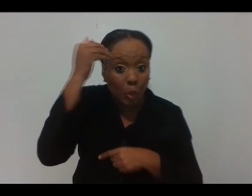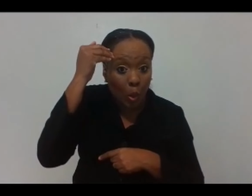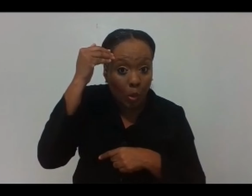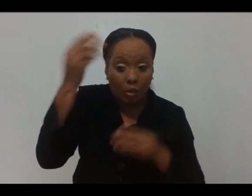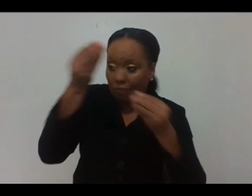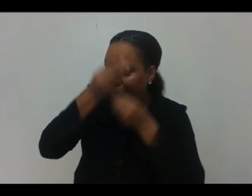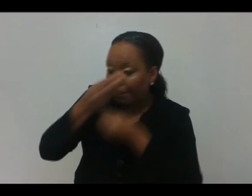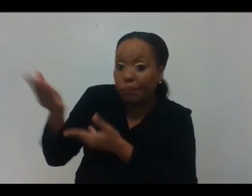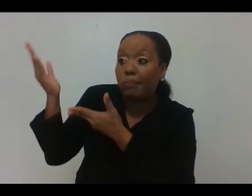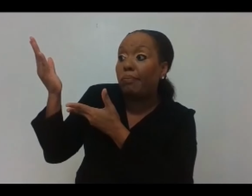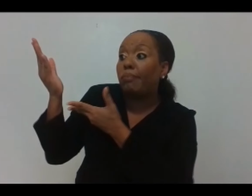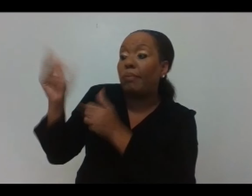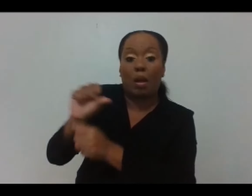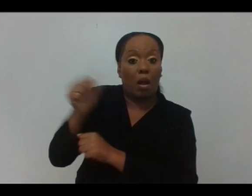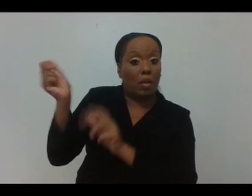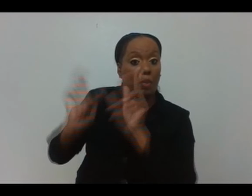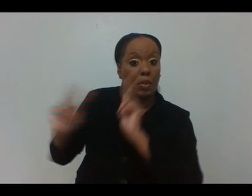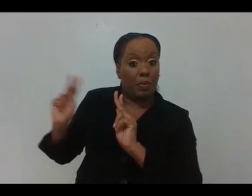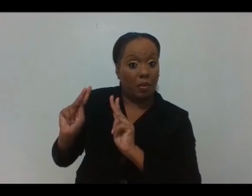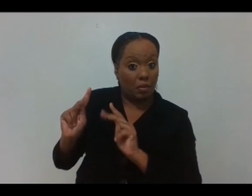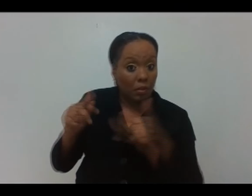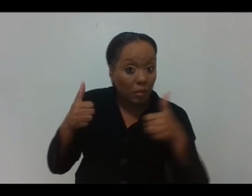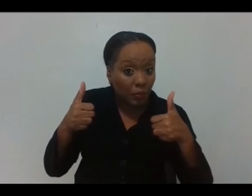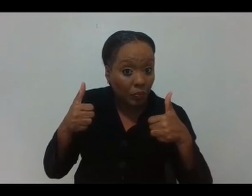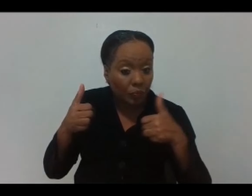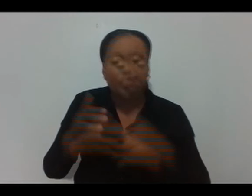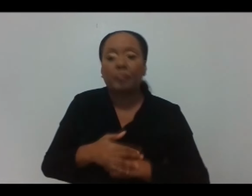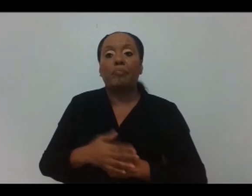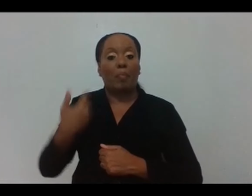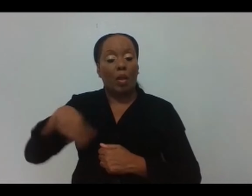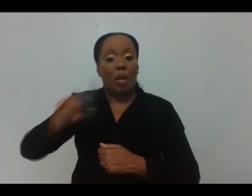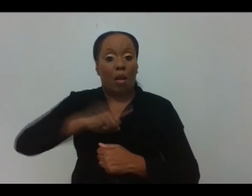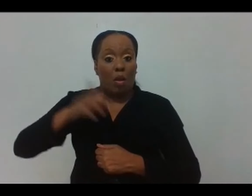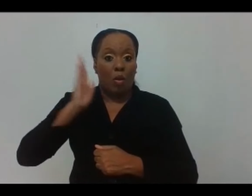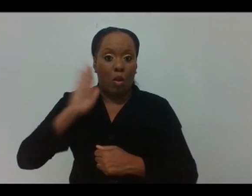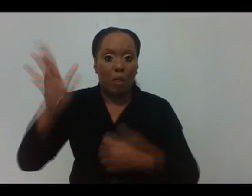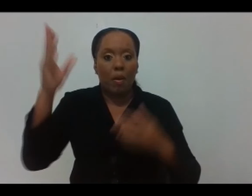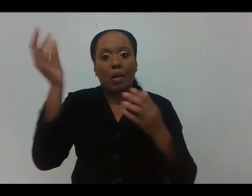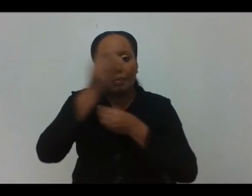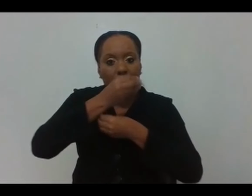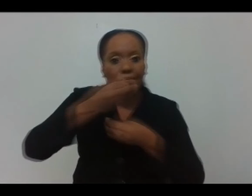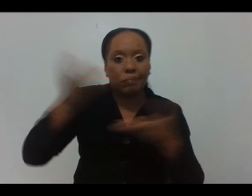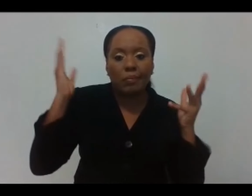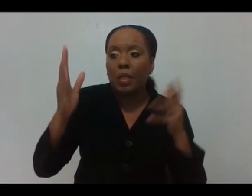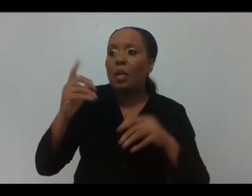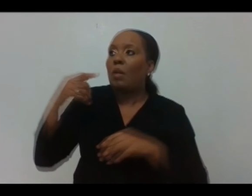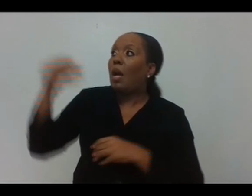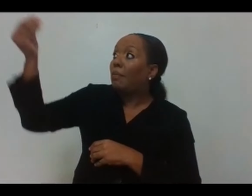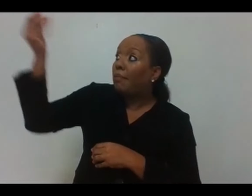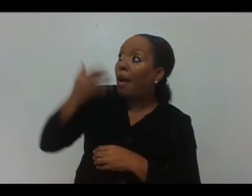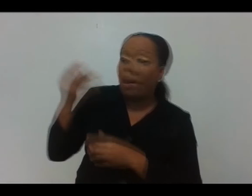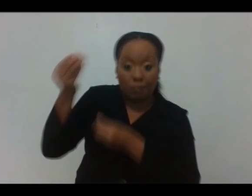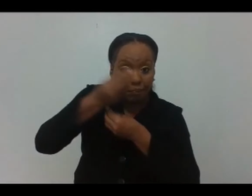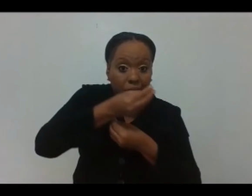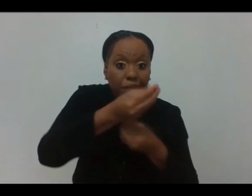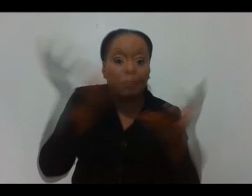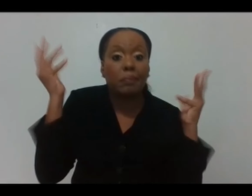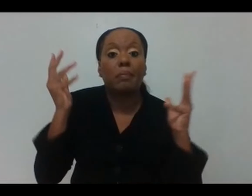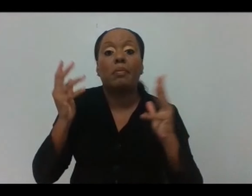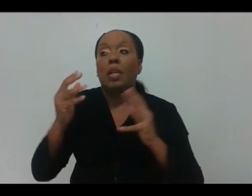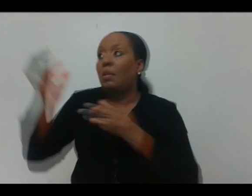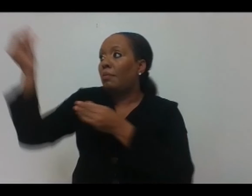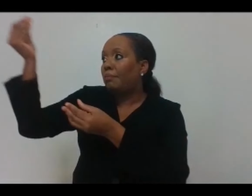is kept informed. For our part, we will continue to advise as we get the information through our regular,